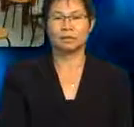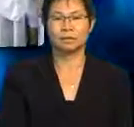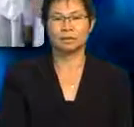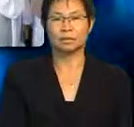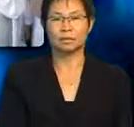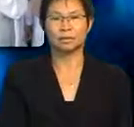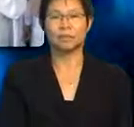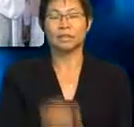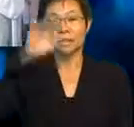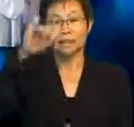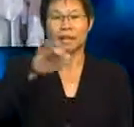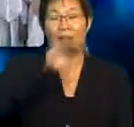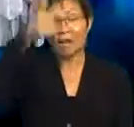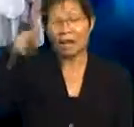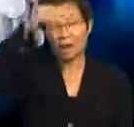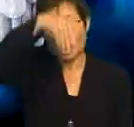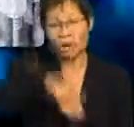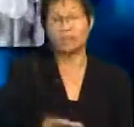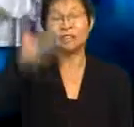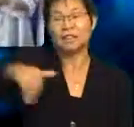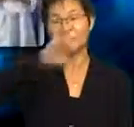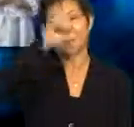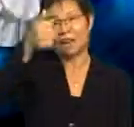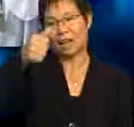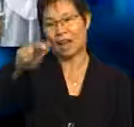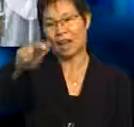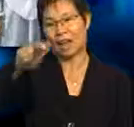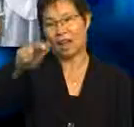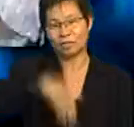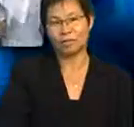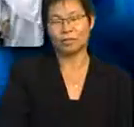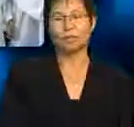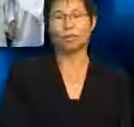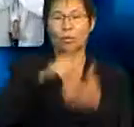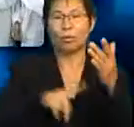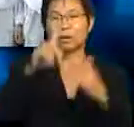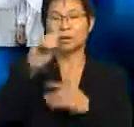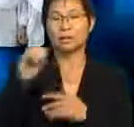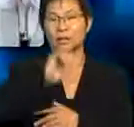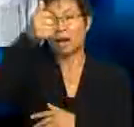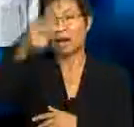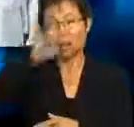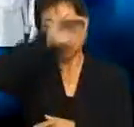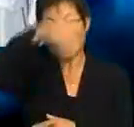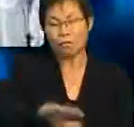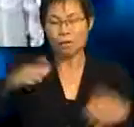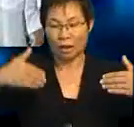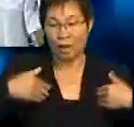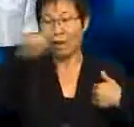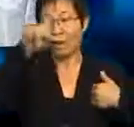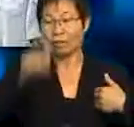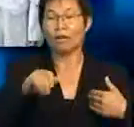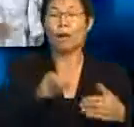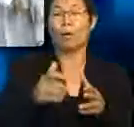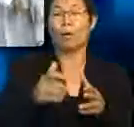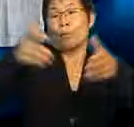elephant. An elephant. Yes, an elephant. What does an elephant